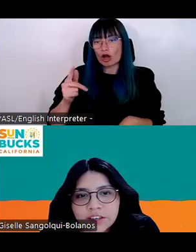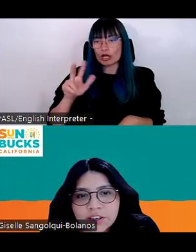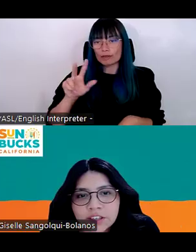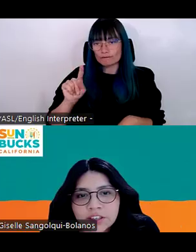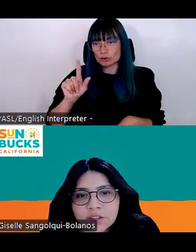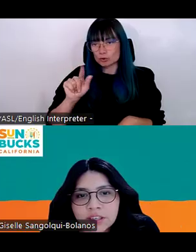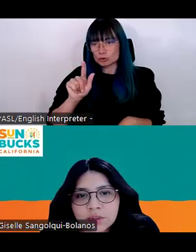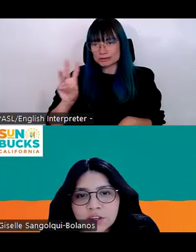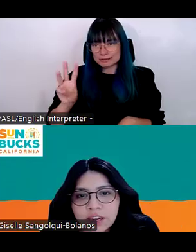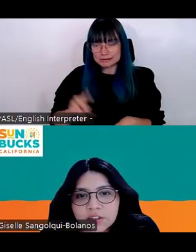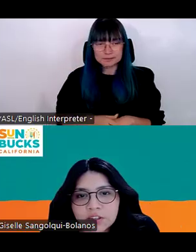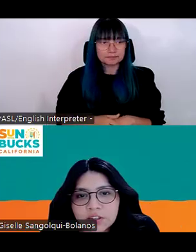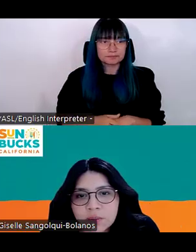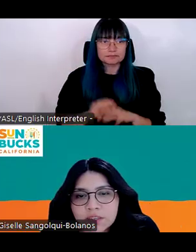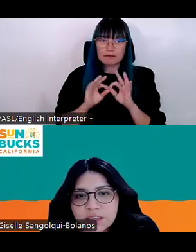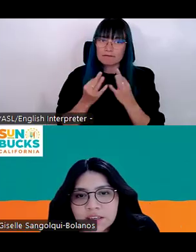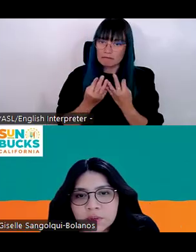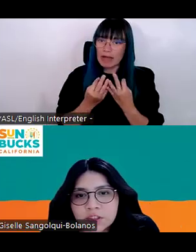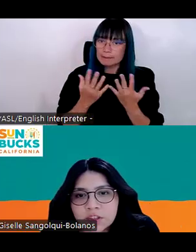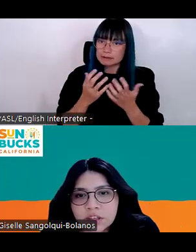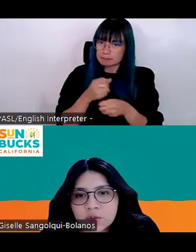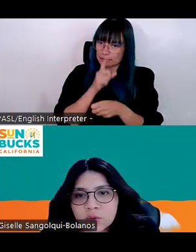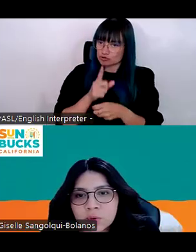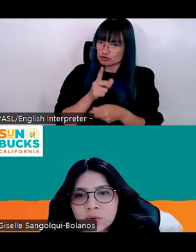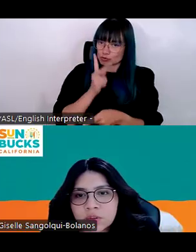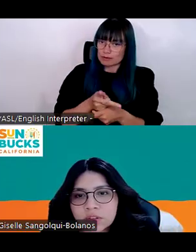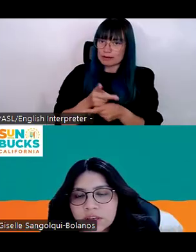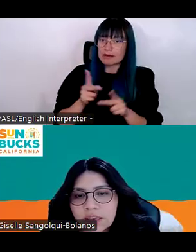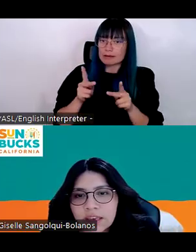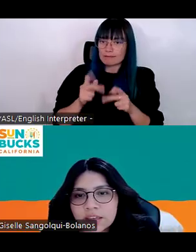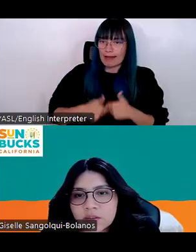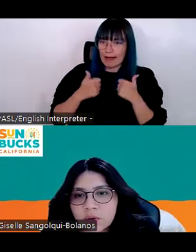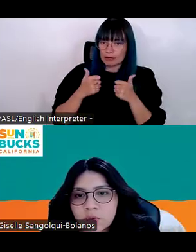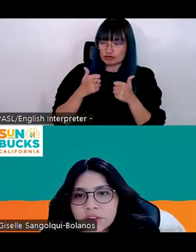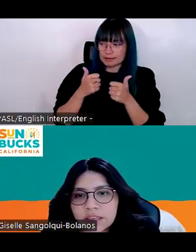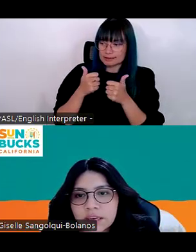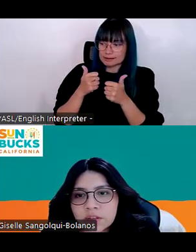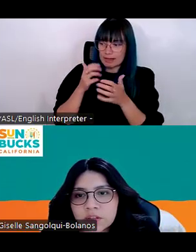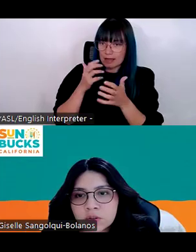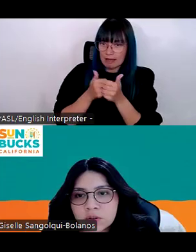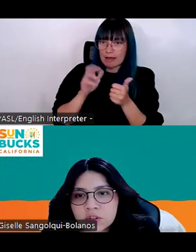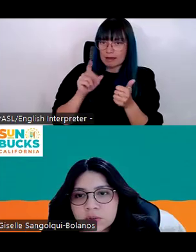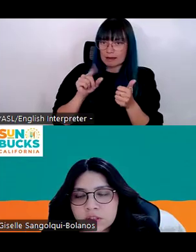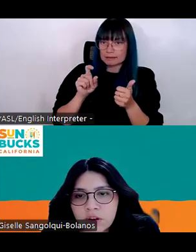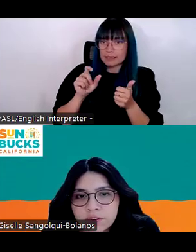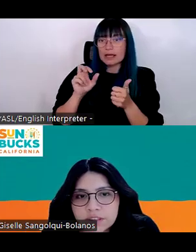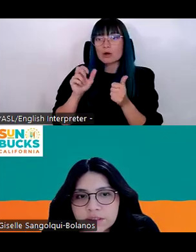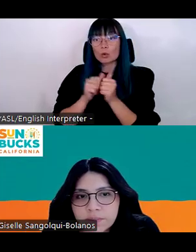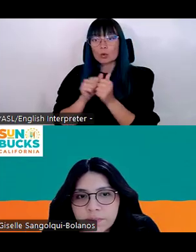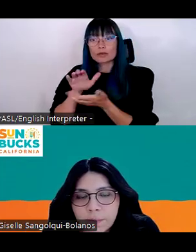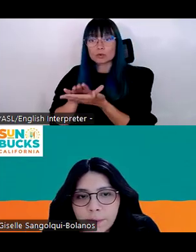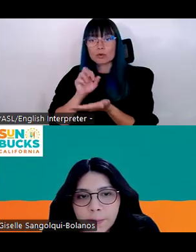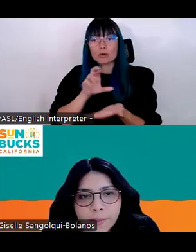Families are encouraged to keep their address updated with their child's school and/or the county social service office.